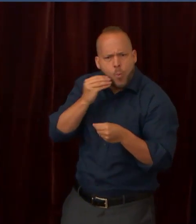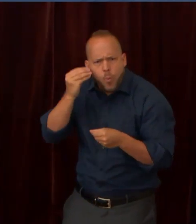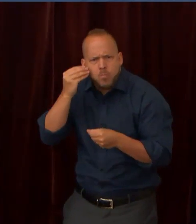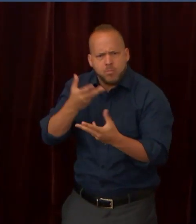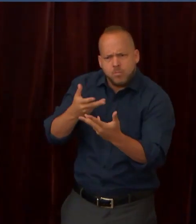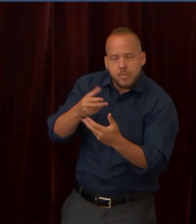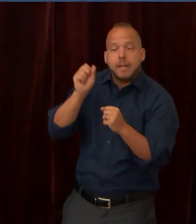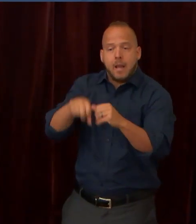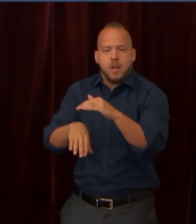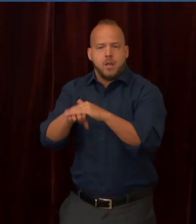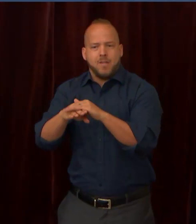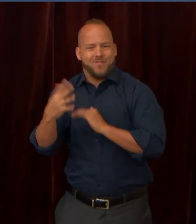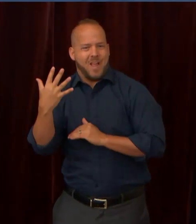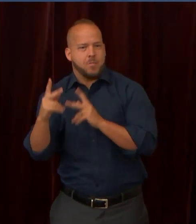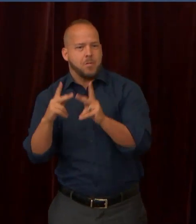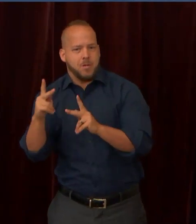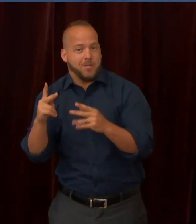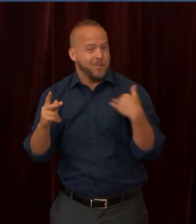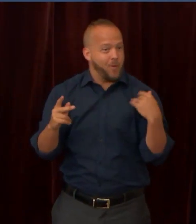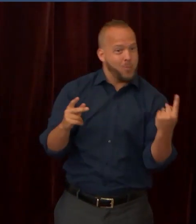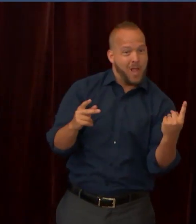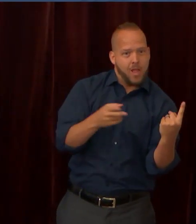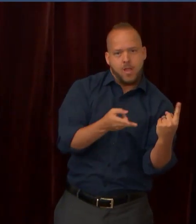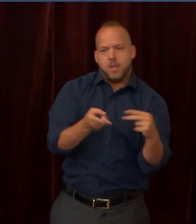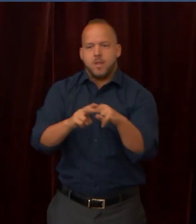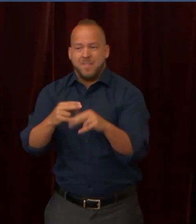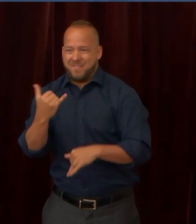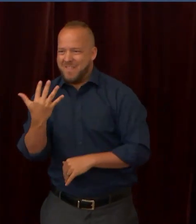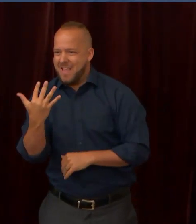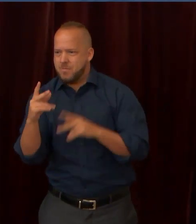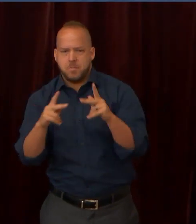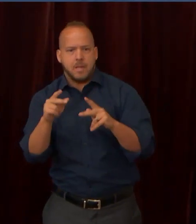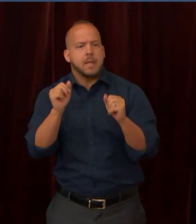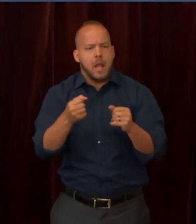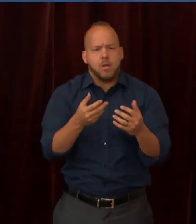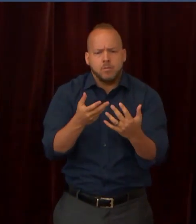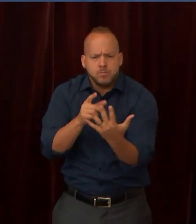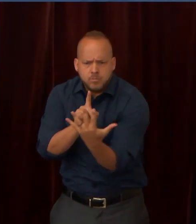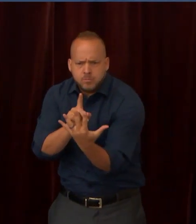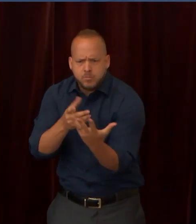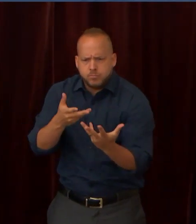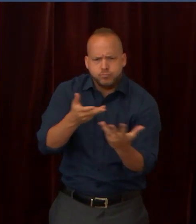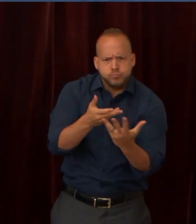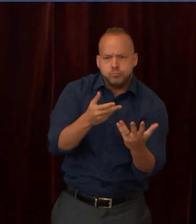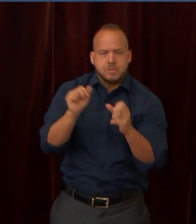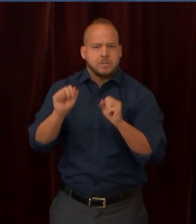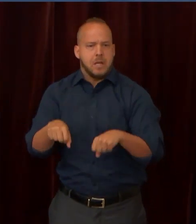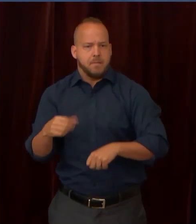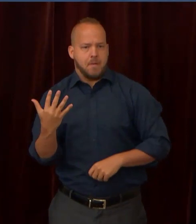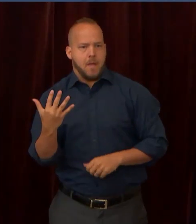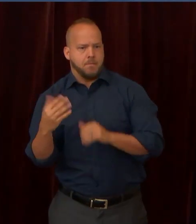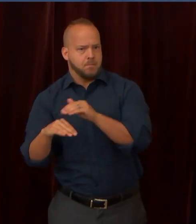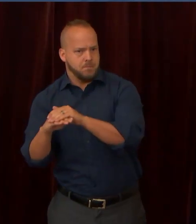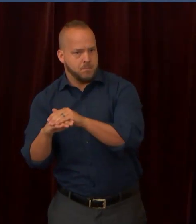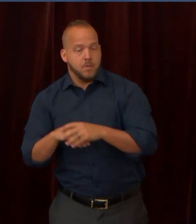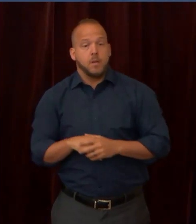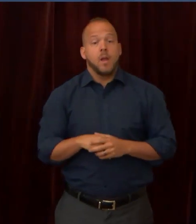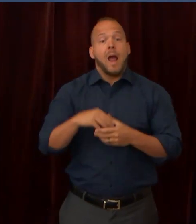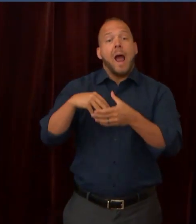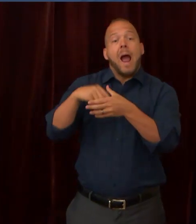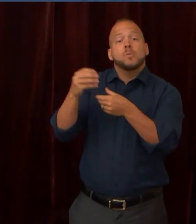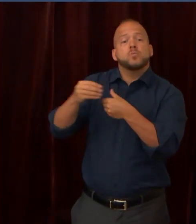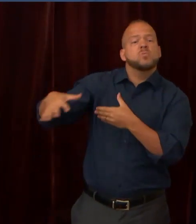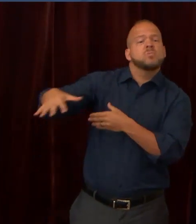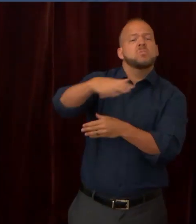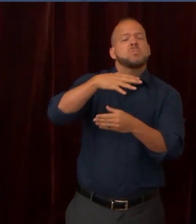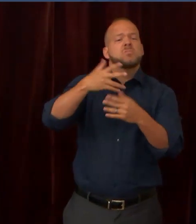going to go forward. And if these gatherings include people from outside one's household, everyone involved should wear face coverings.